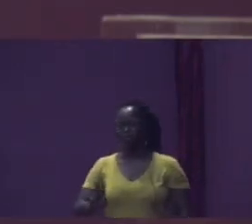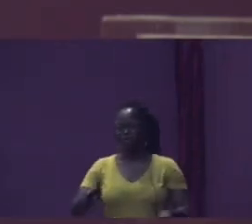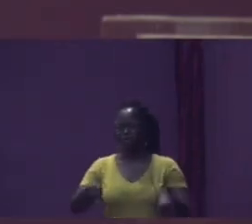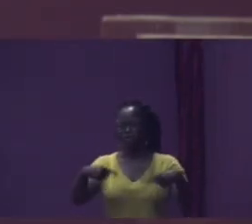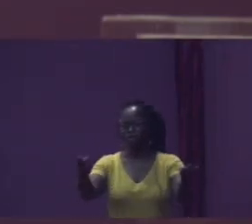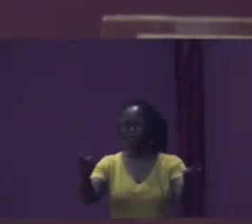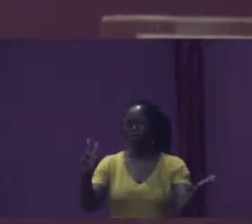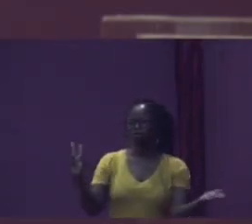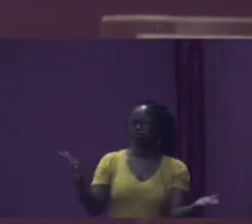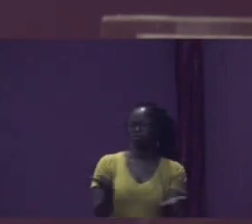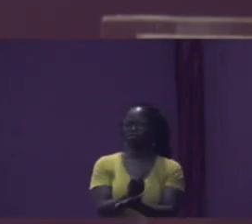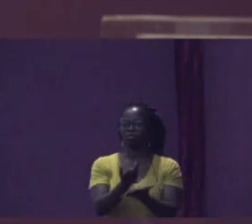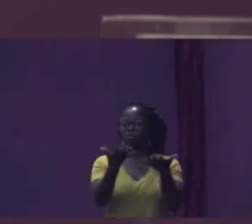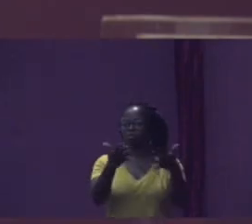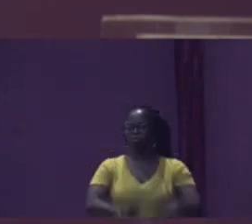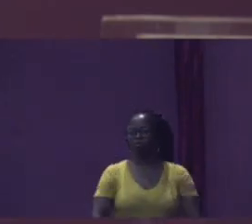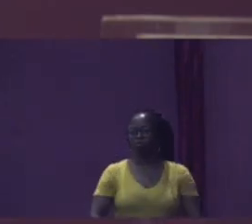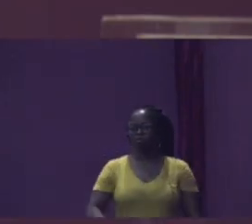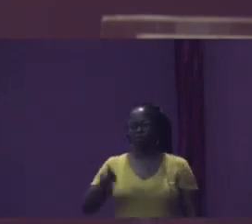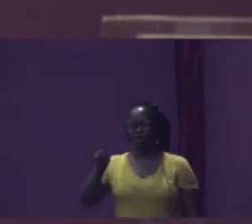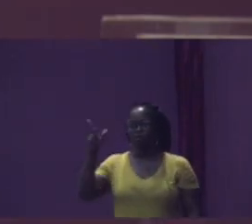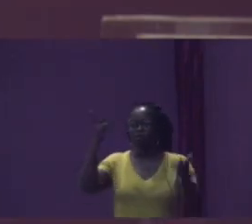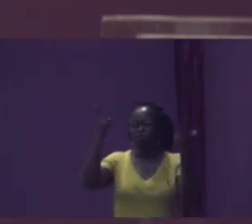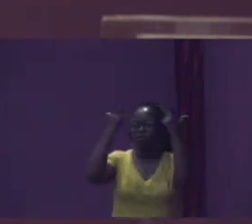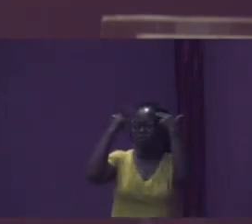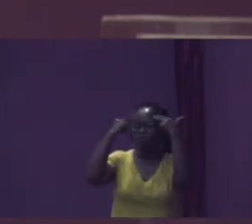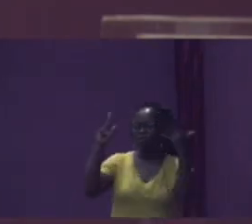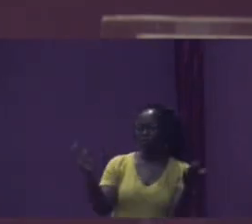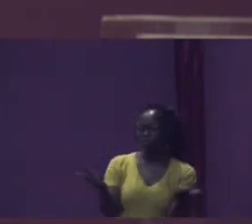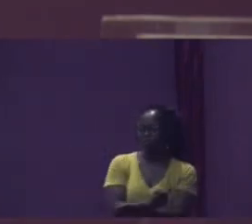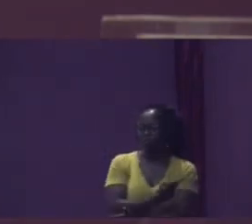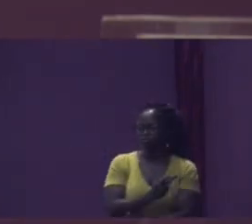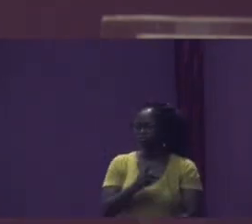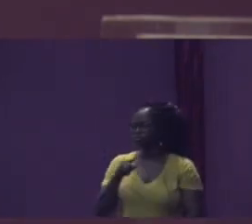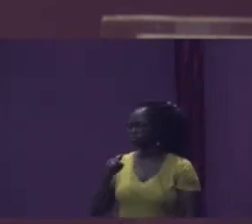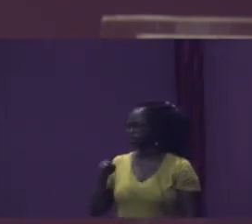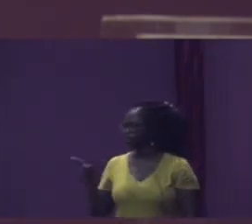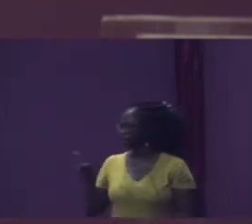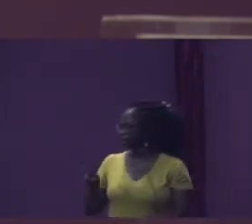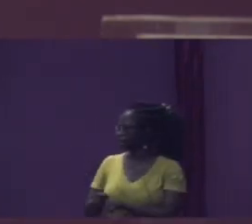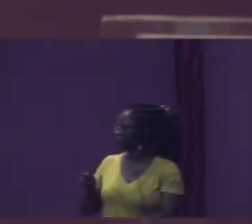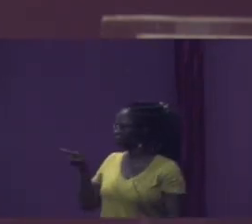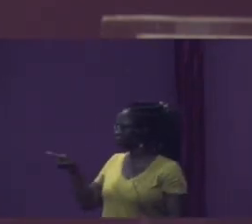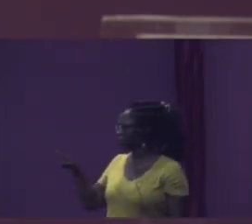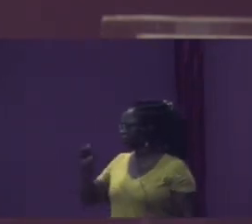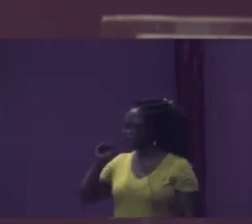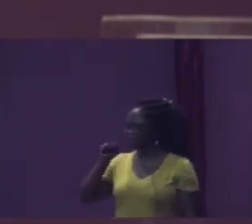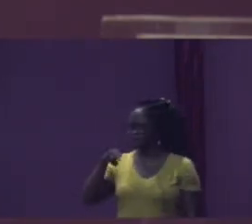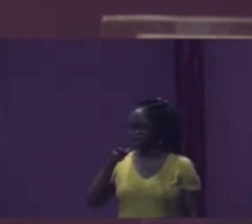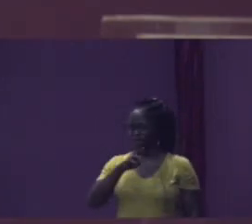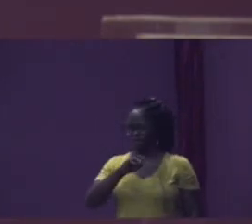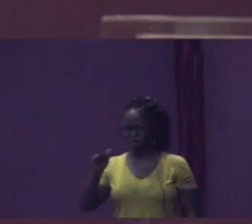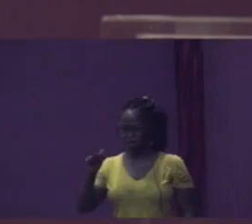and Andreza, what struck me is that you both used the term hotel. So the